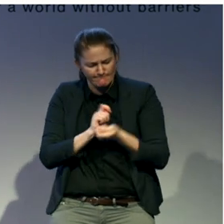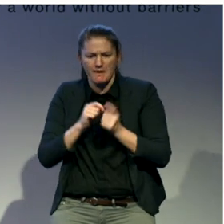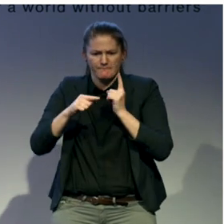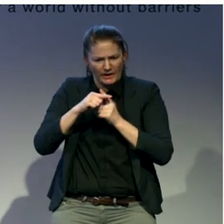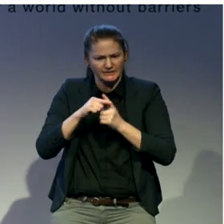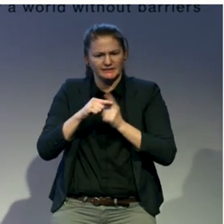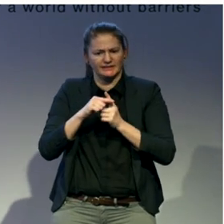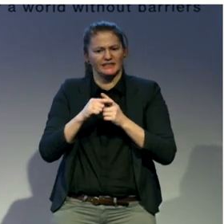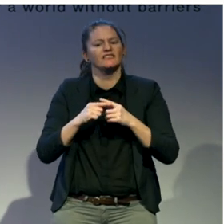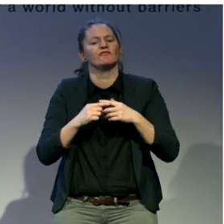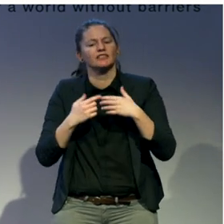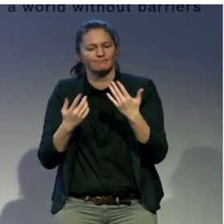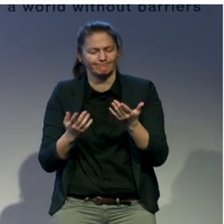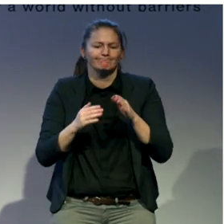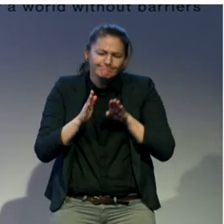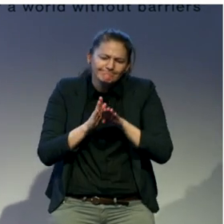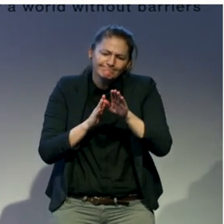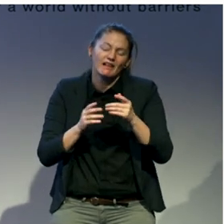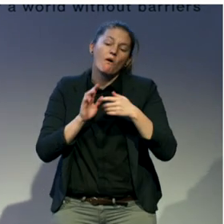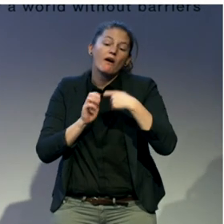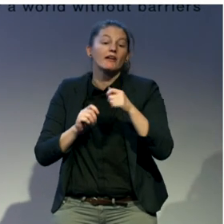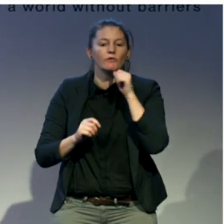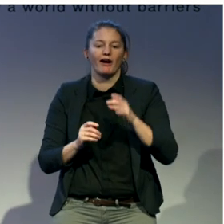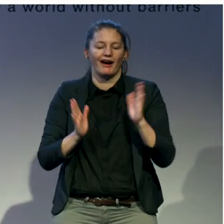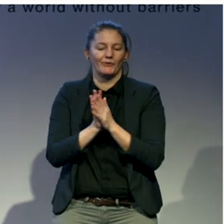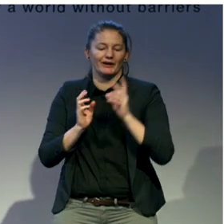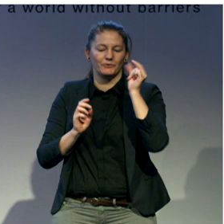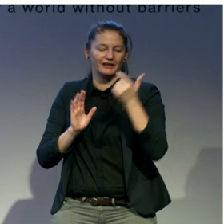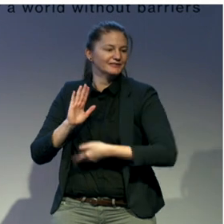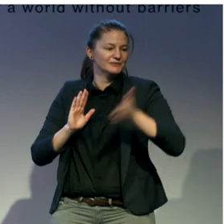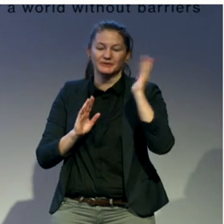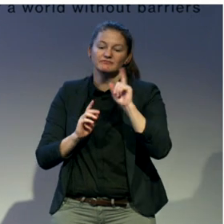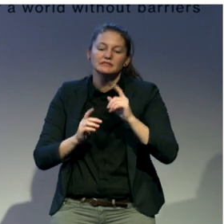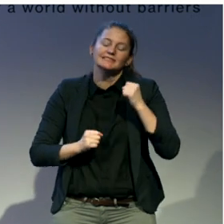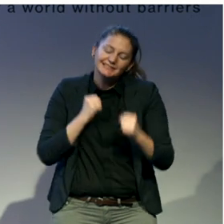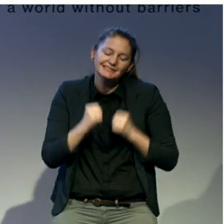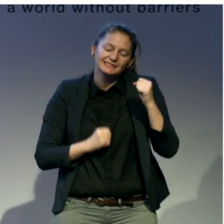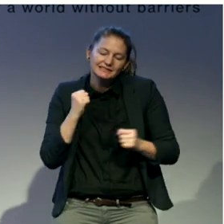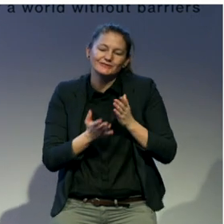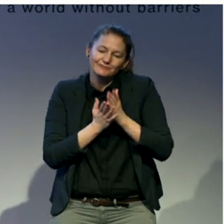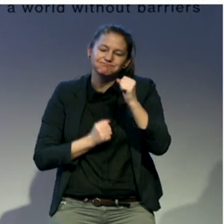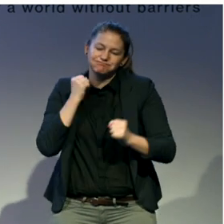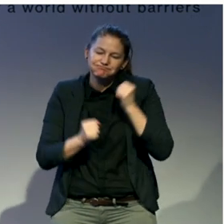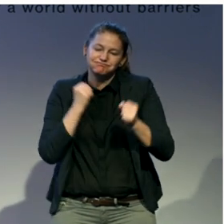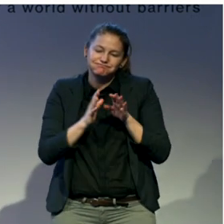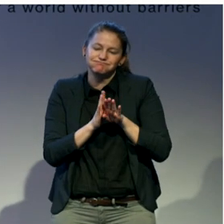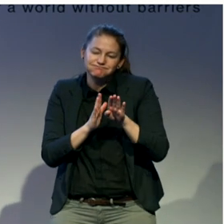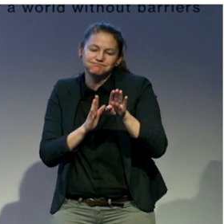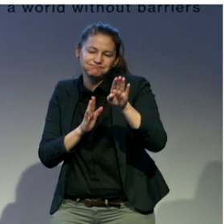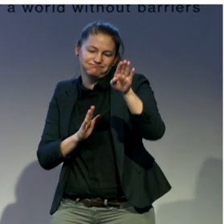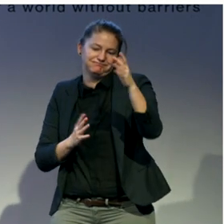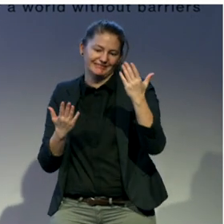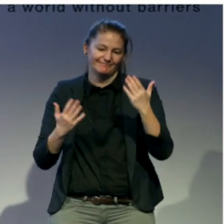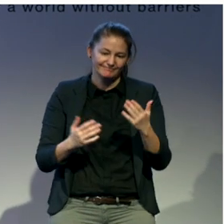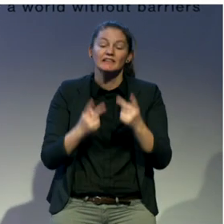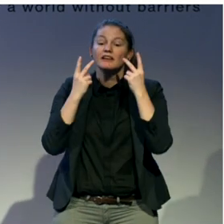attitudes in regard to sexual trauma because of our trainings. It is a joint journey that both the staff